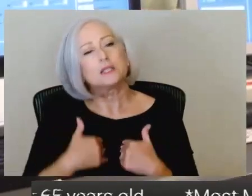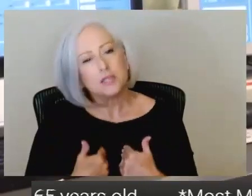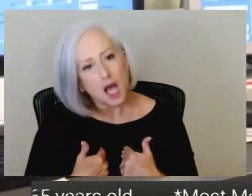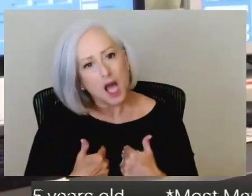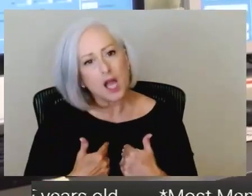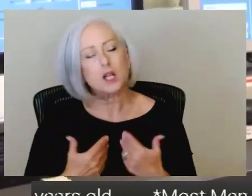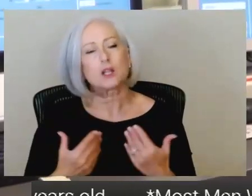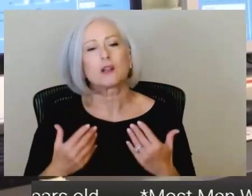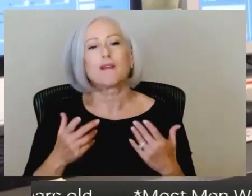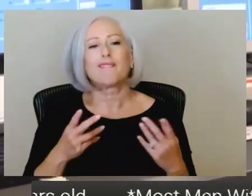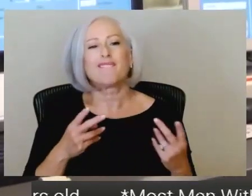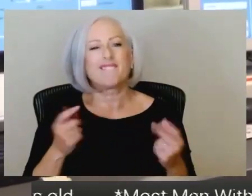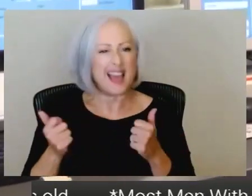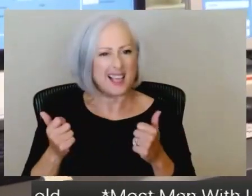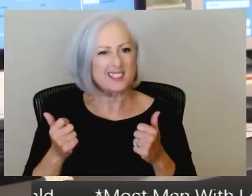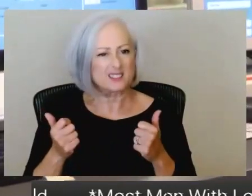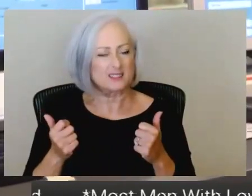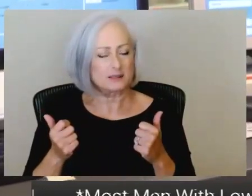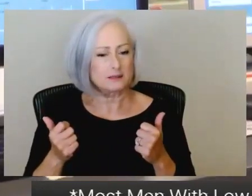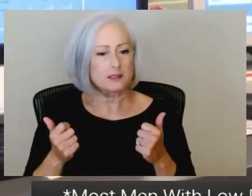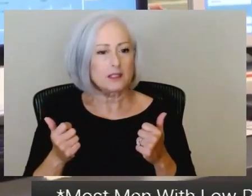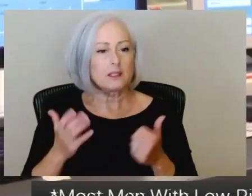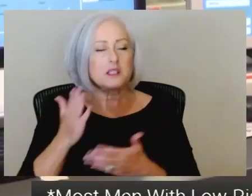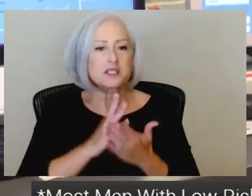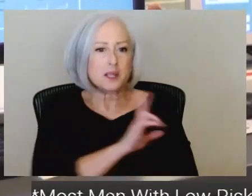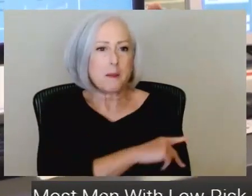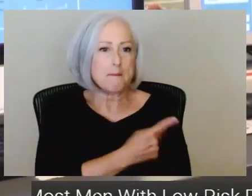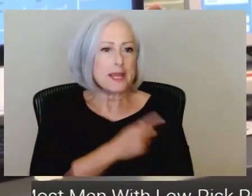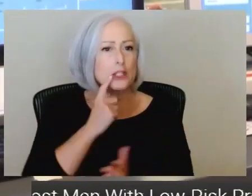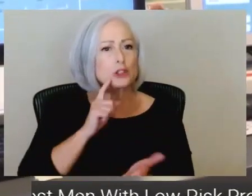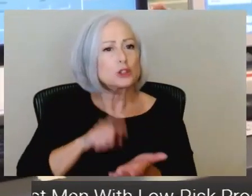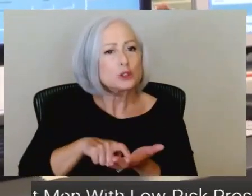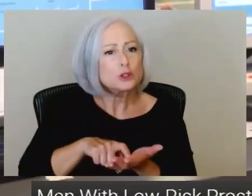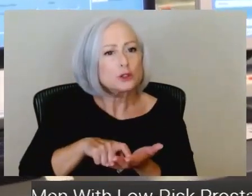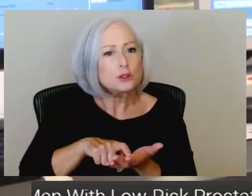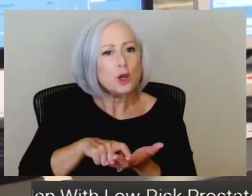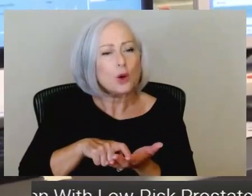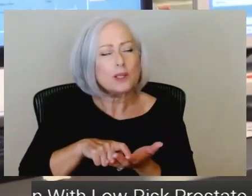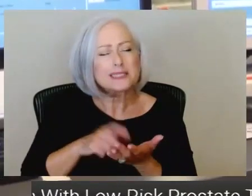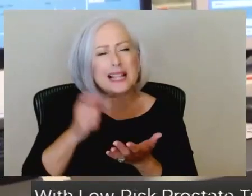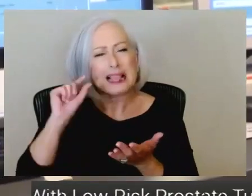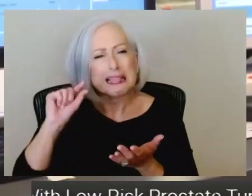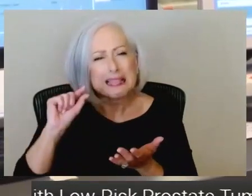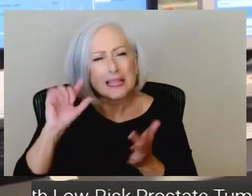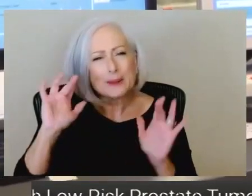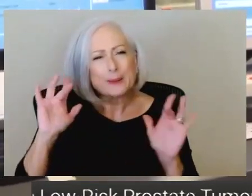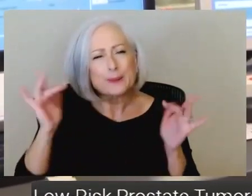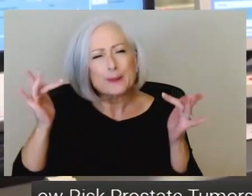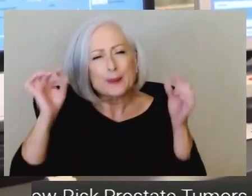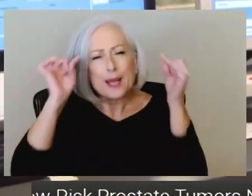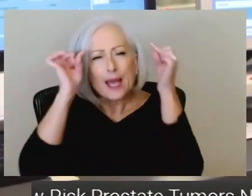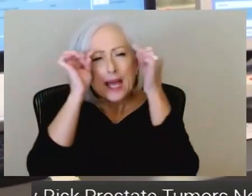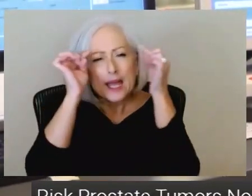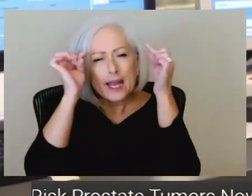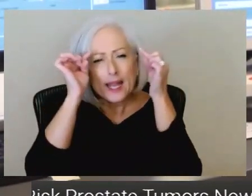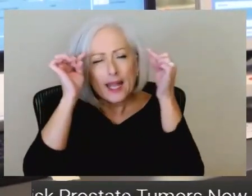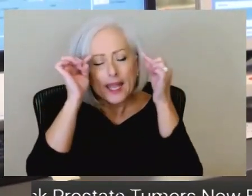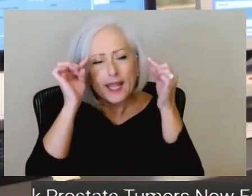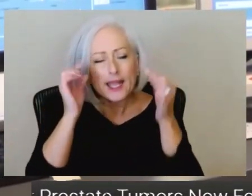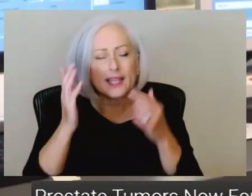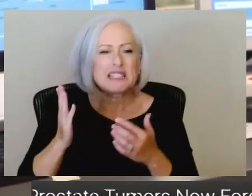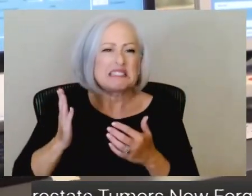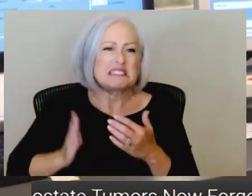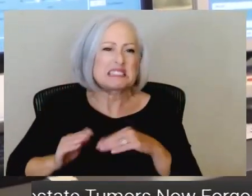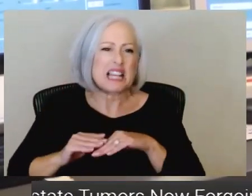And some patients will notice a little bit of some mild headaches and some other small side effects, kind of